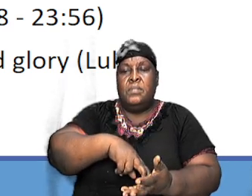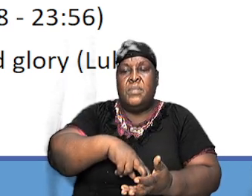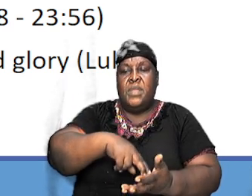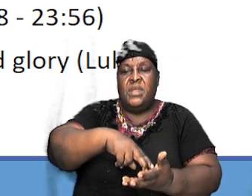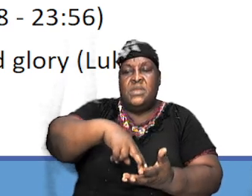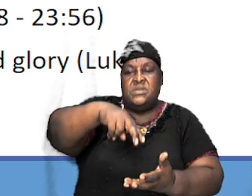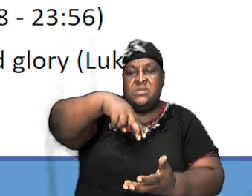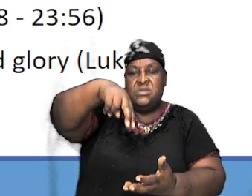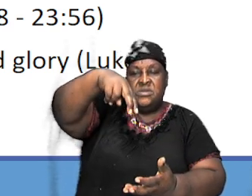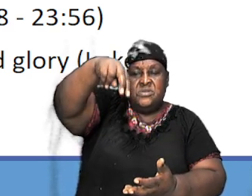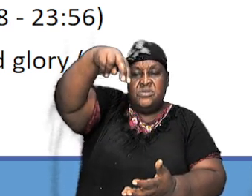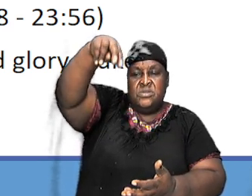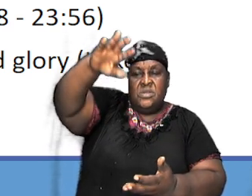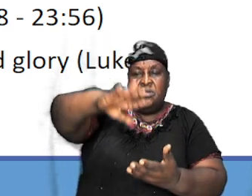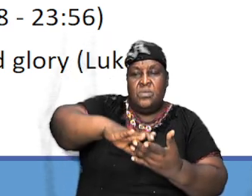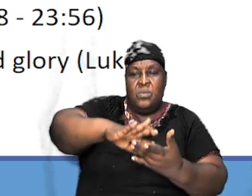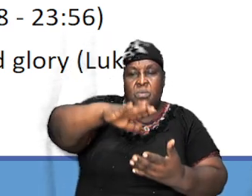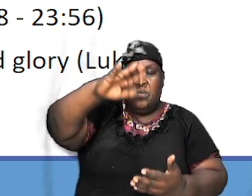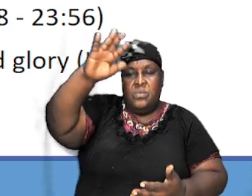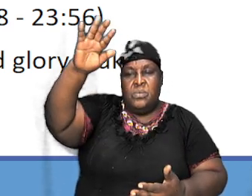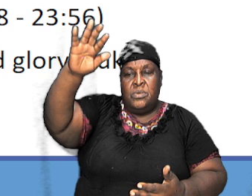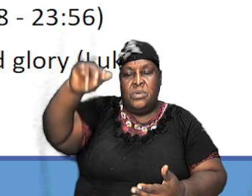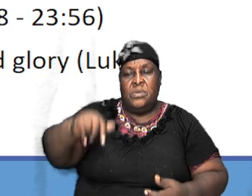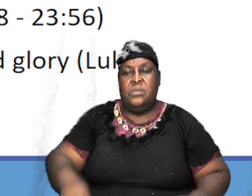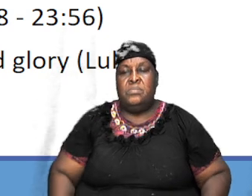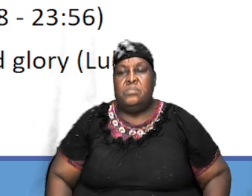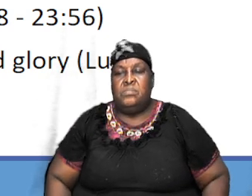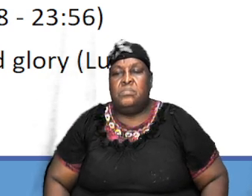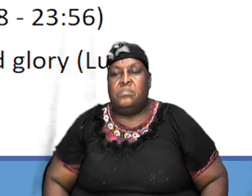It is like of a first fruit of them that